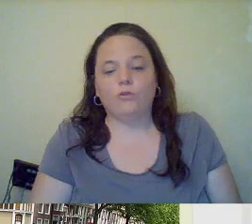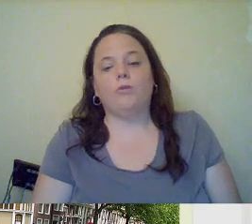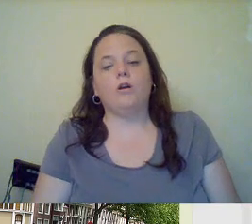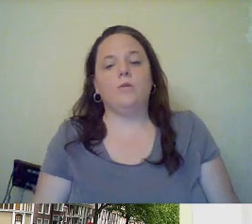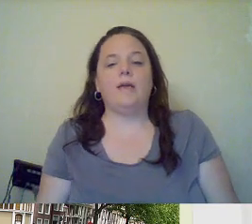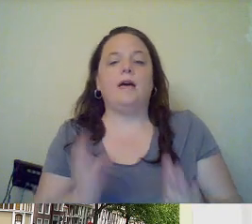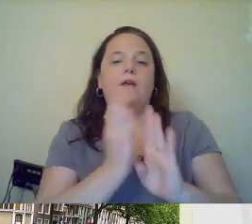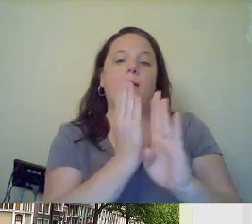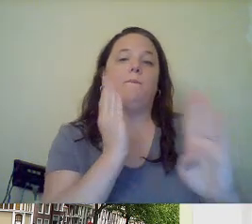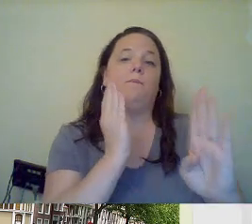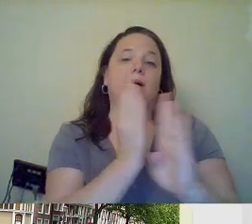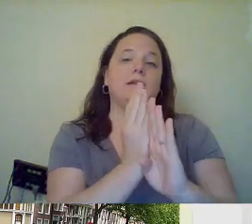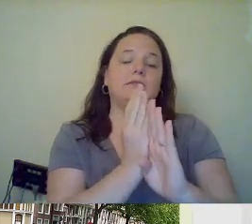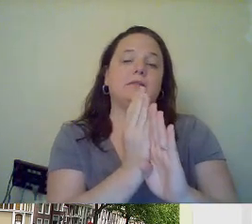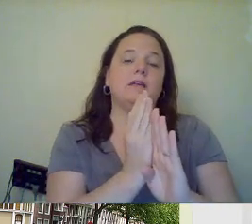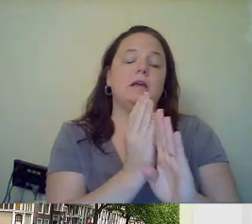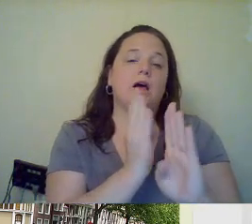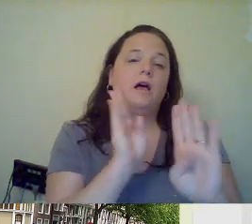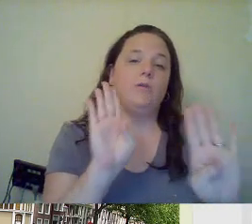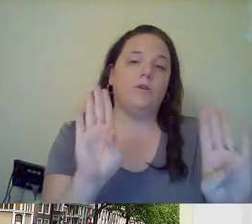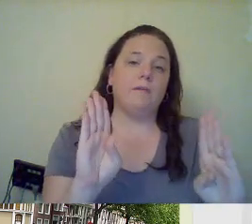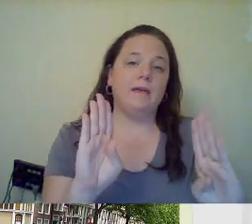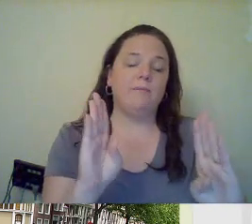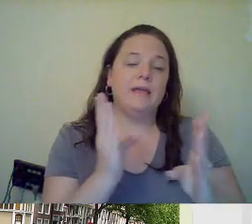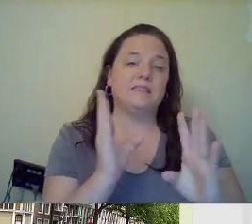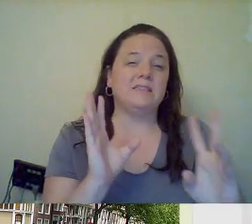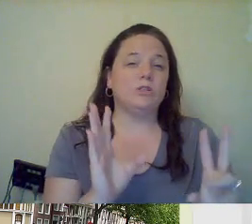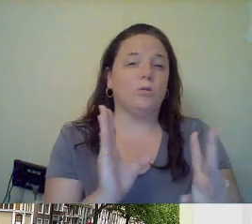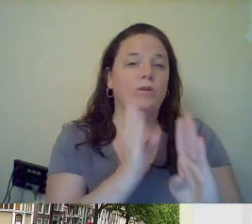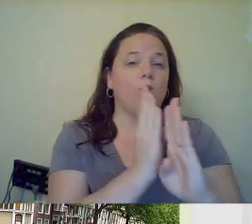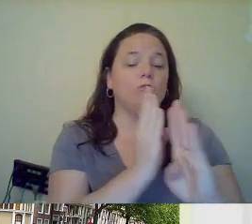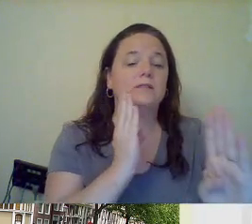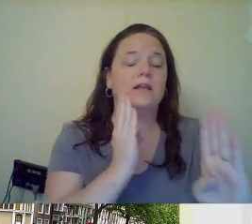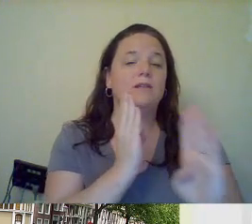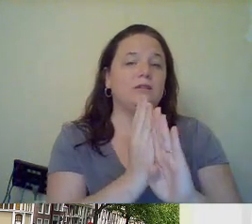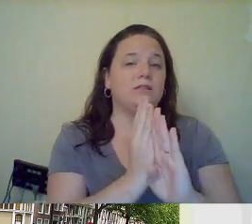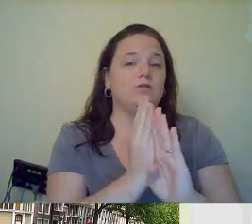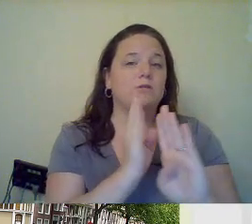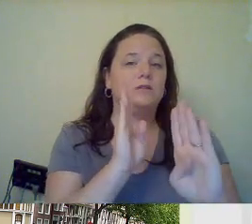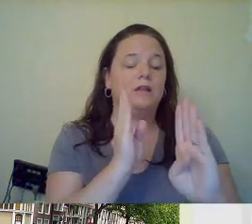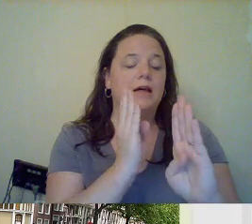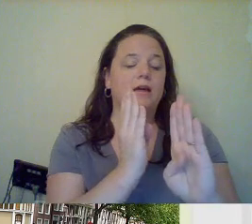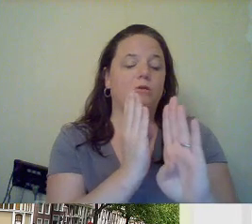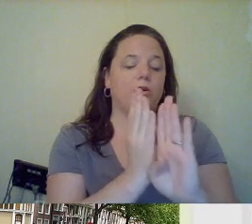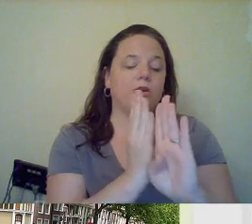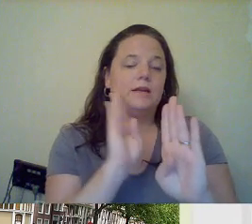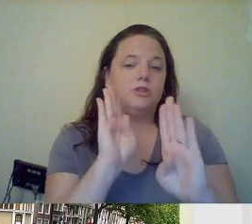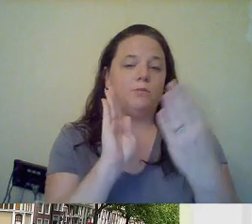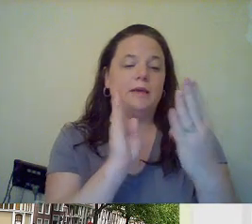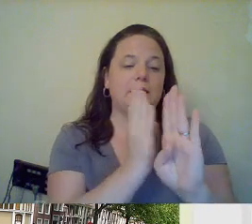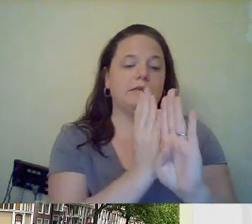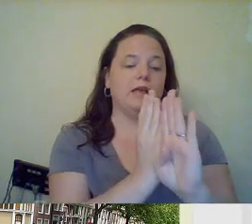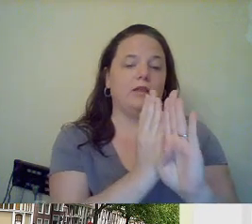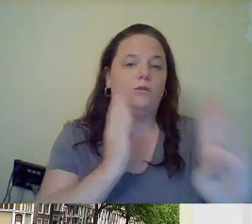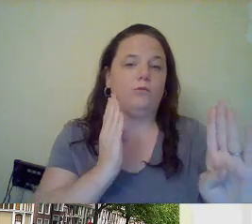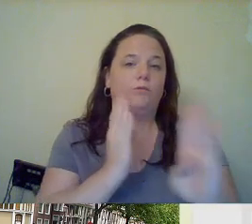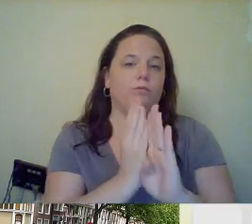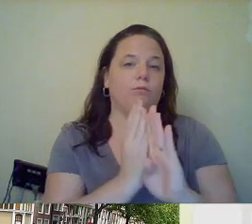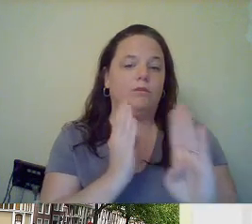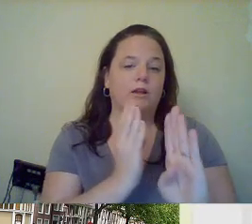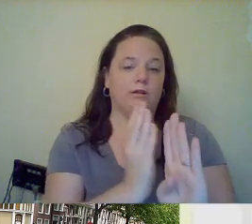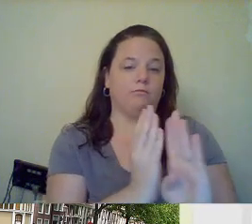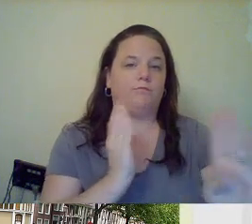Bottom left corner, we have a bus. You can make B's. This is sort of an old sign, but still used a lot, where you take 2 B's and